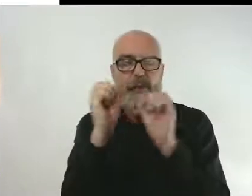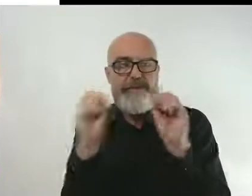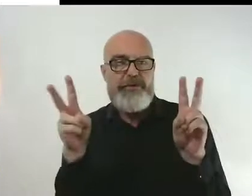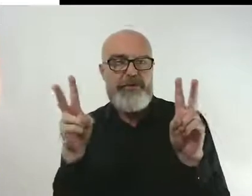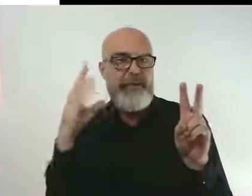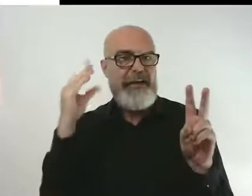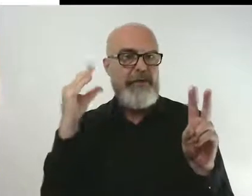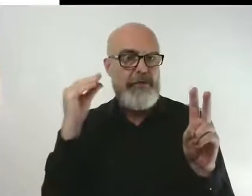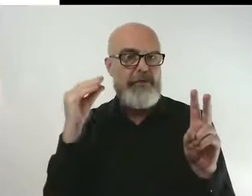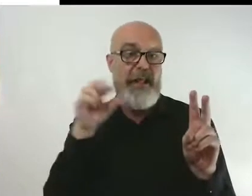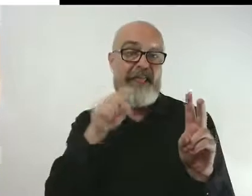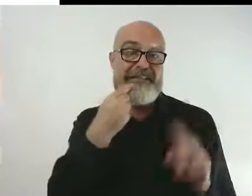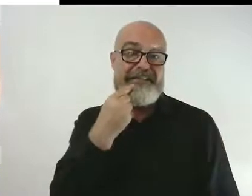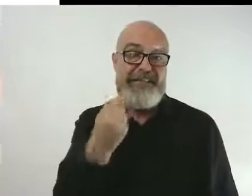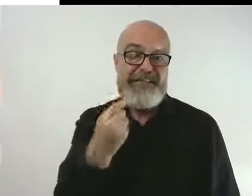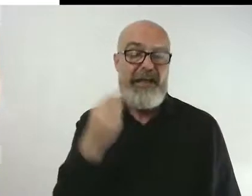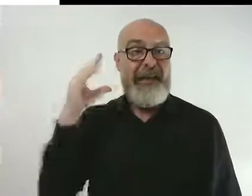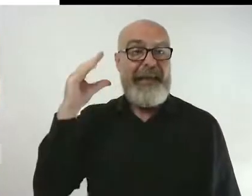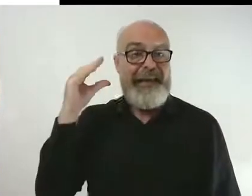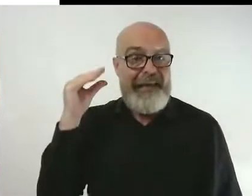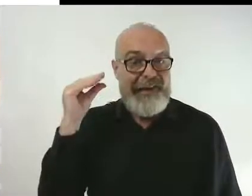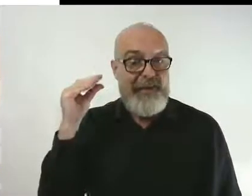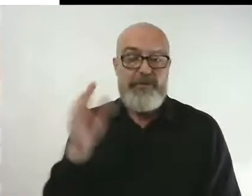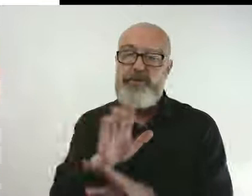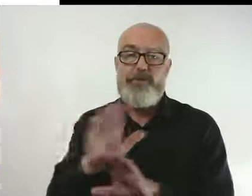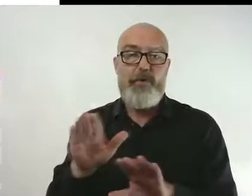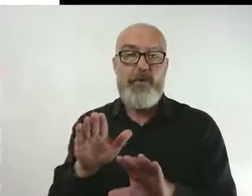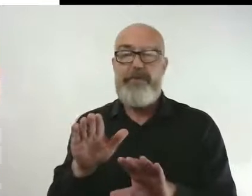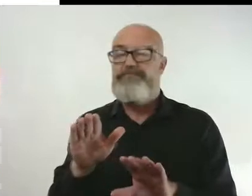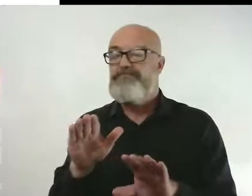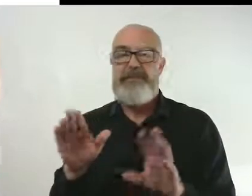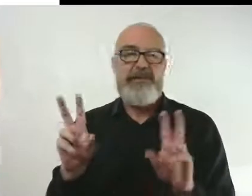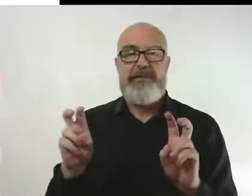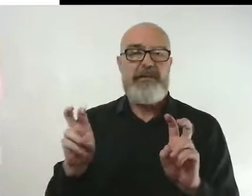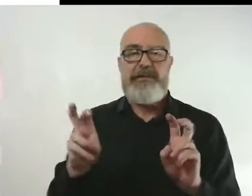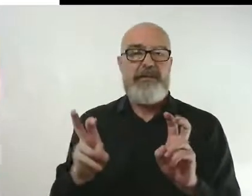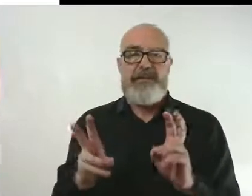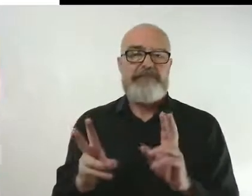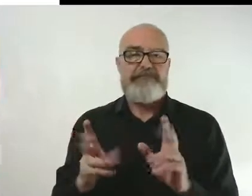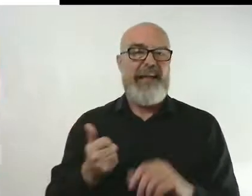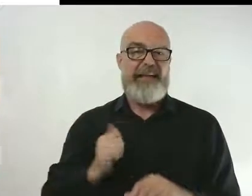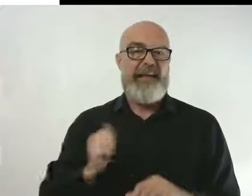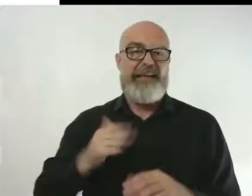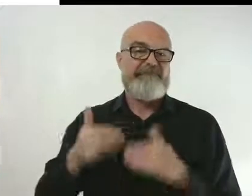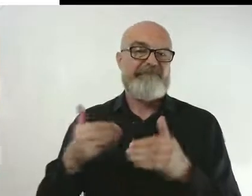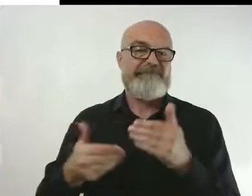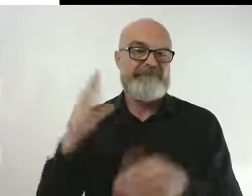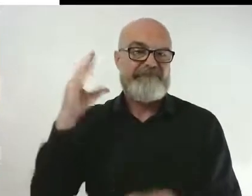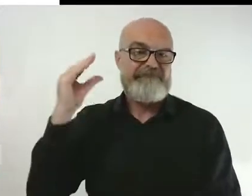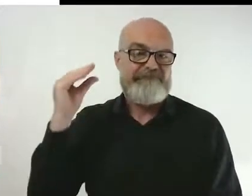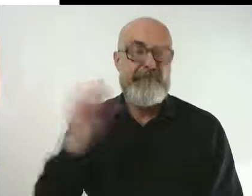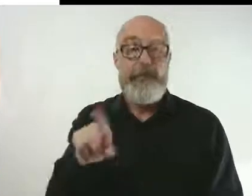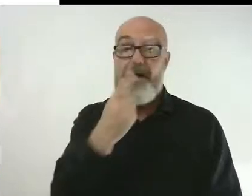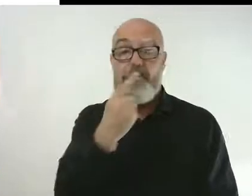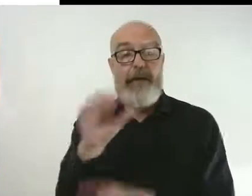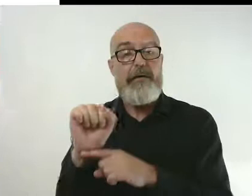new conceptualization of hearing loss, which argues that hearing loss is not necessarily an inevitable